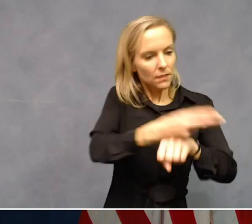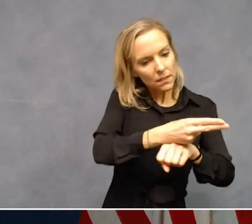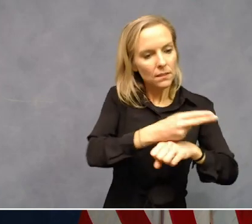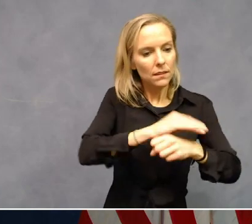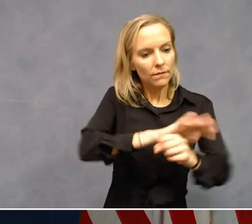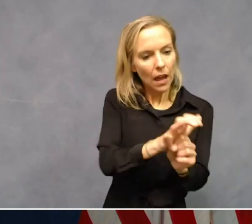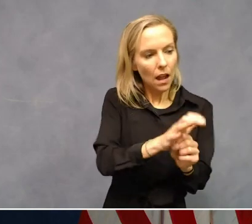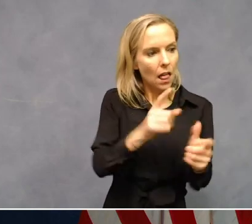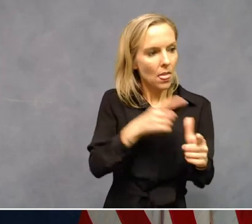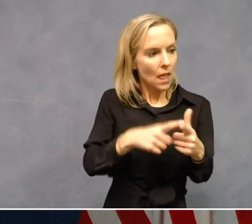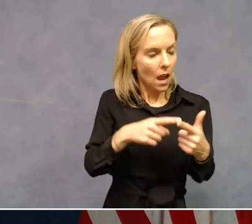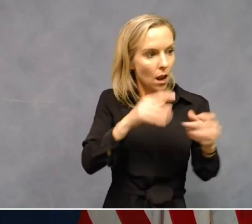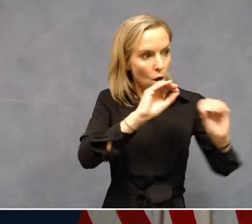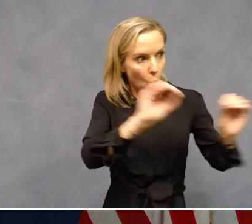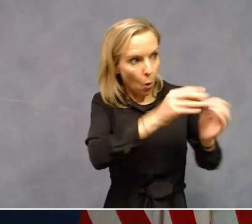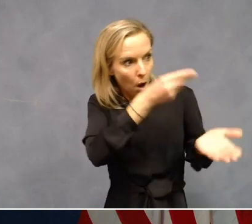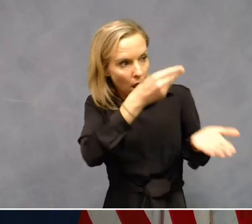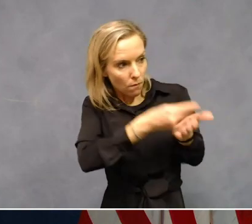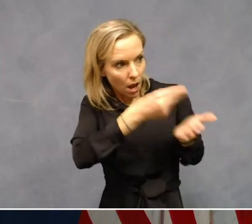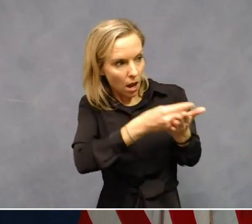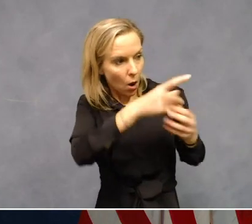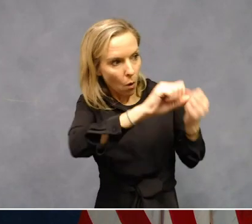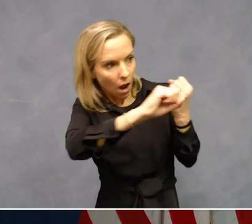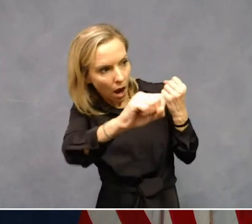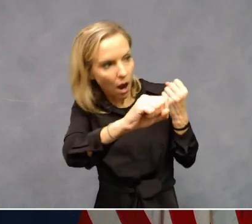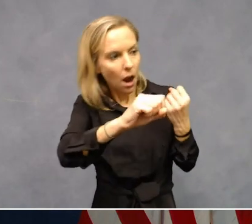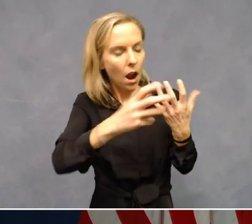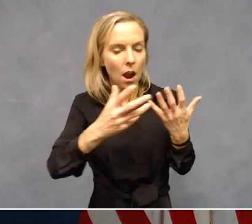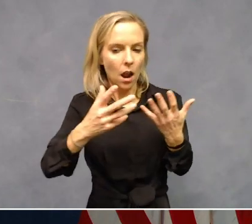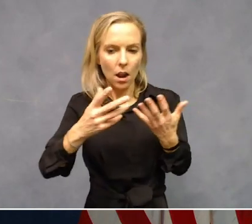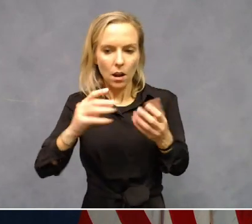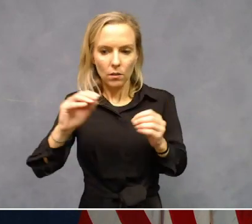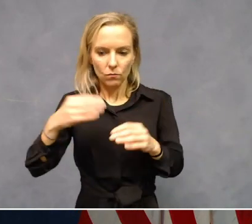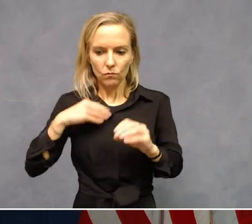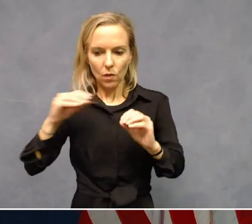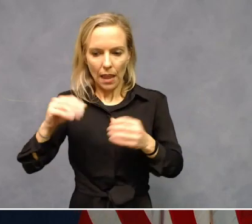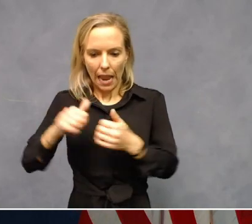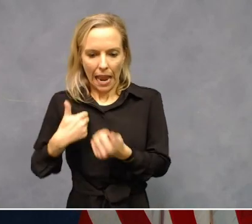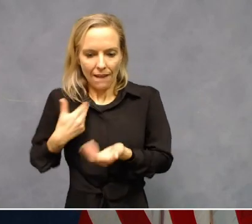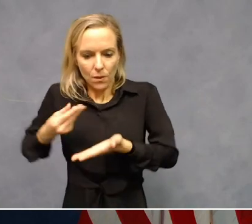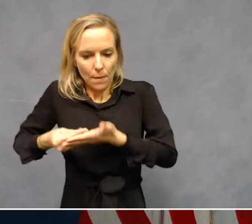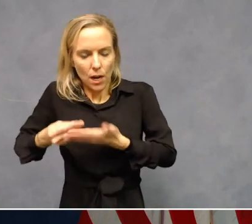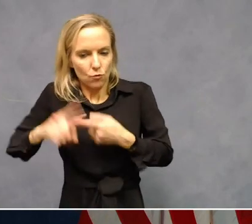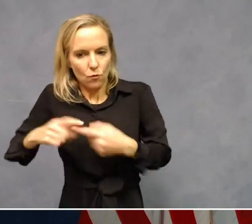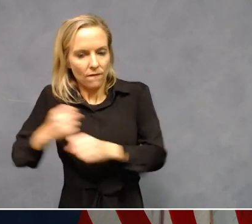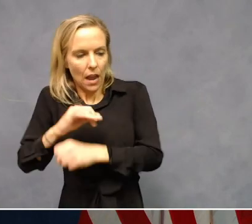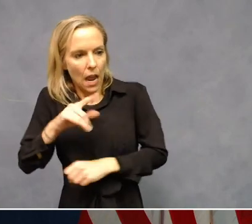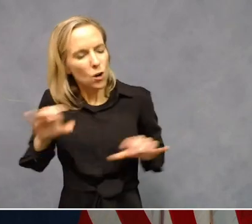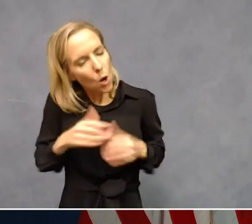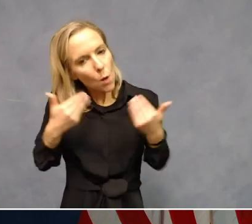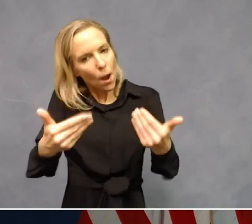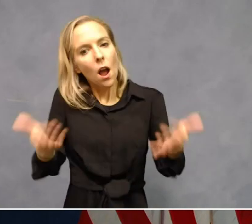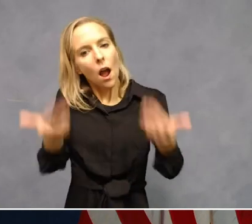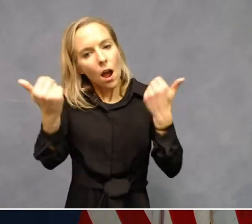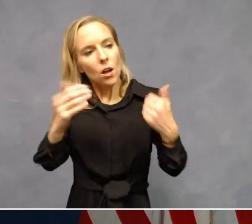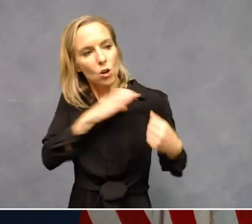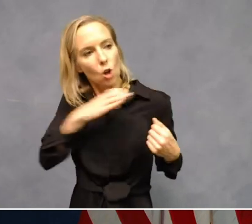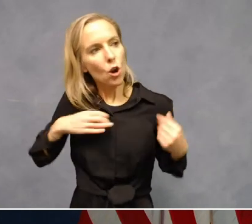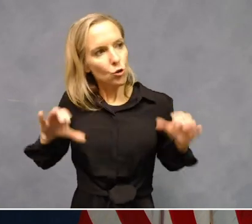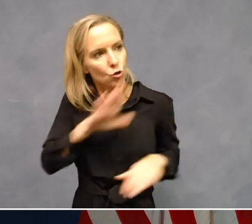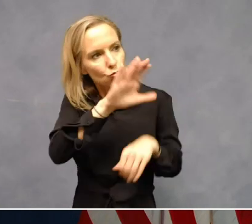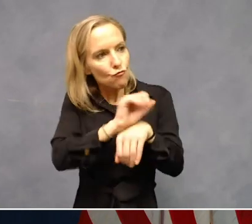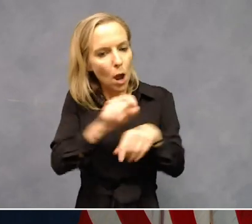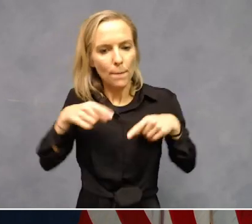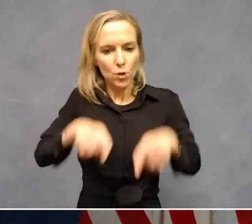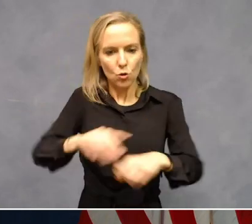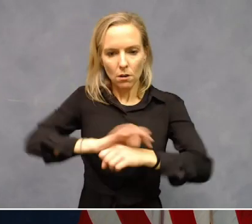resources. And so, I mean, come on, Congress. I mean, do your job. Certainly do it in a pandemic. Don't leave